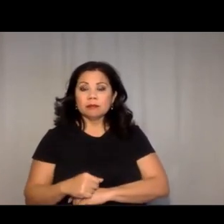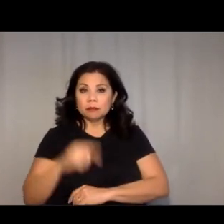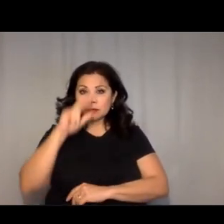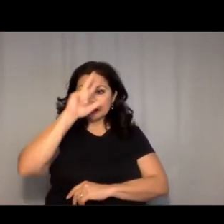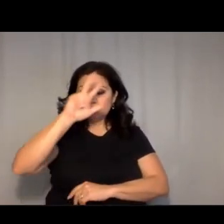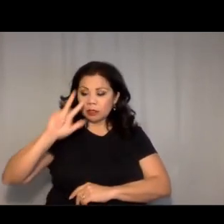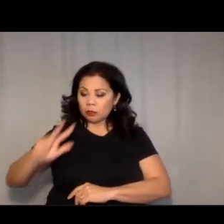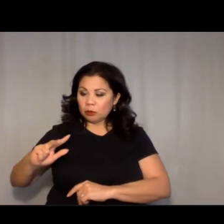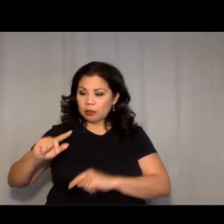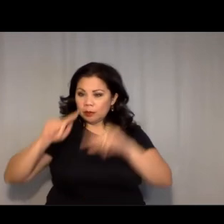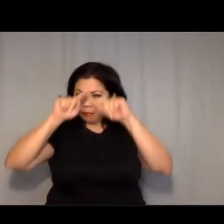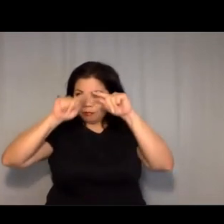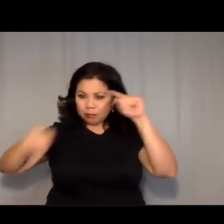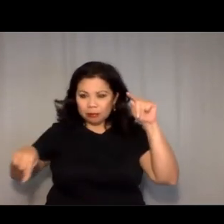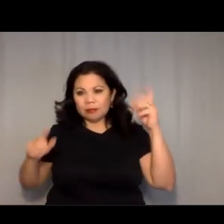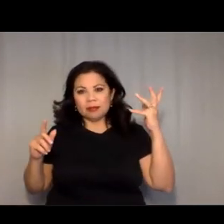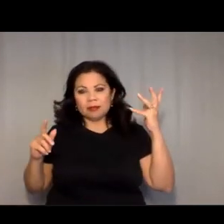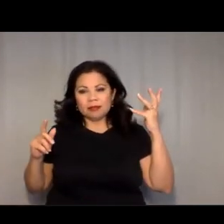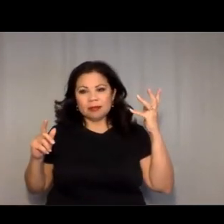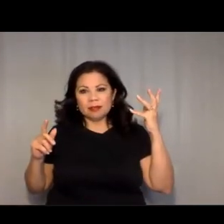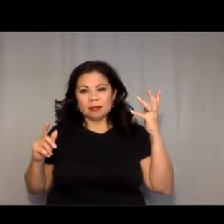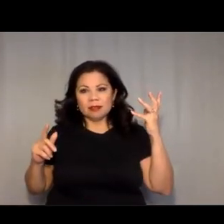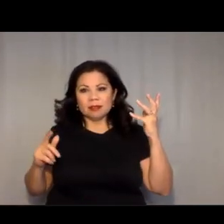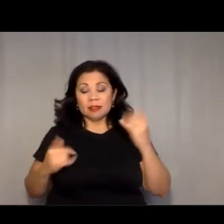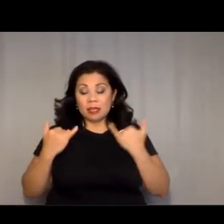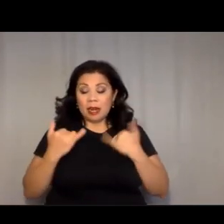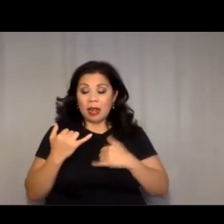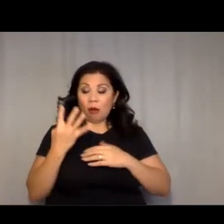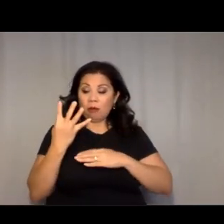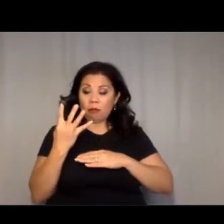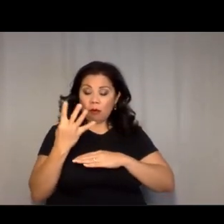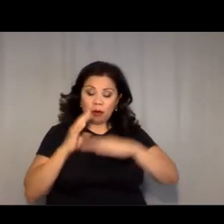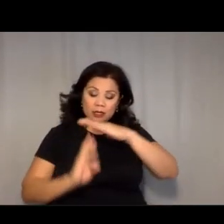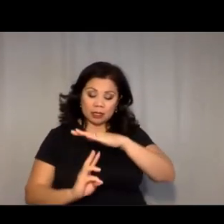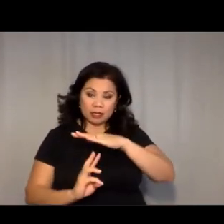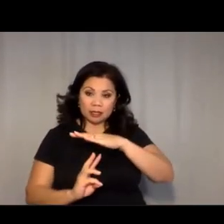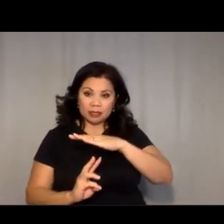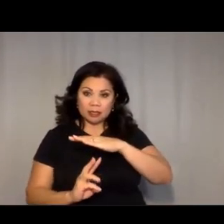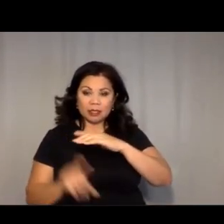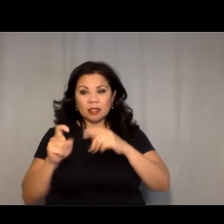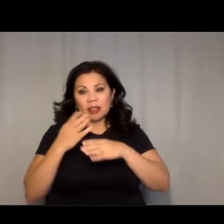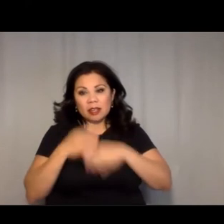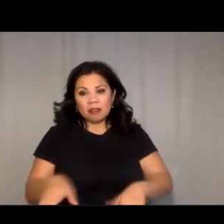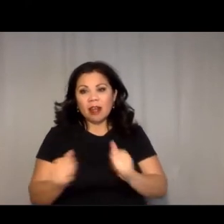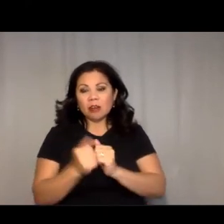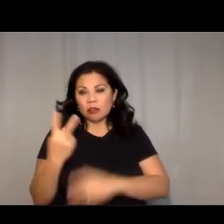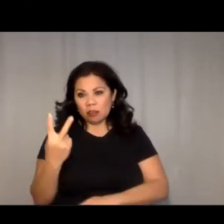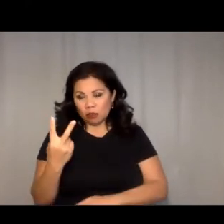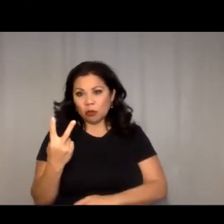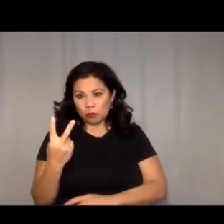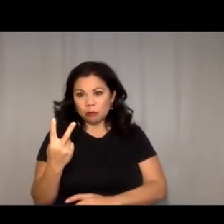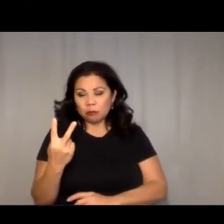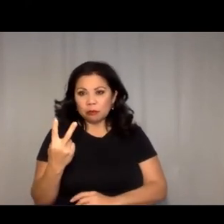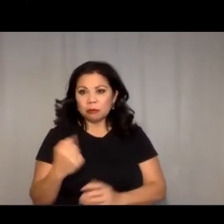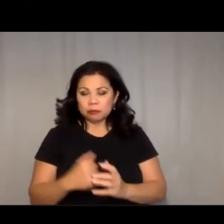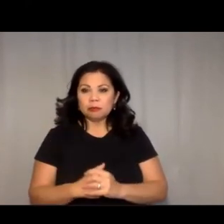cancel. You can totally do that. And at this point, you get 4 divided by 6, and then you would have to divide by 2 on both, for both the